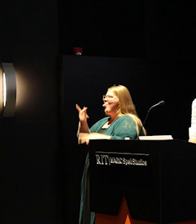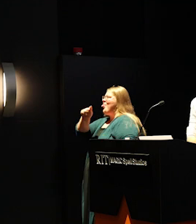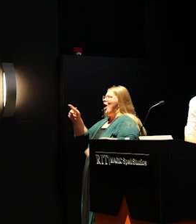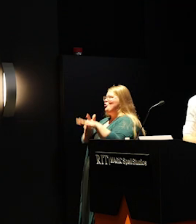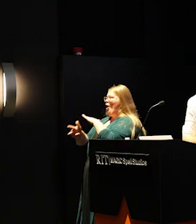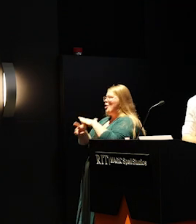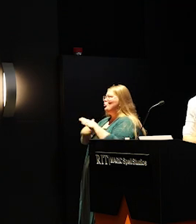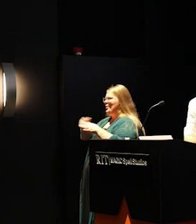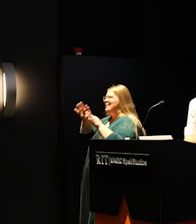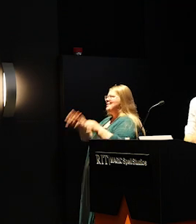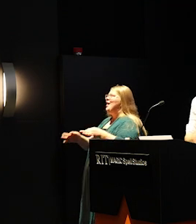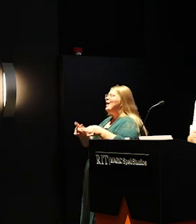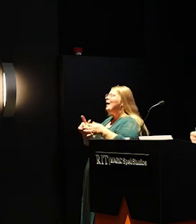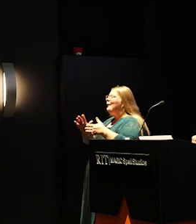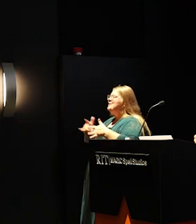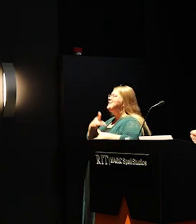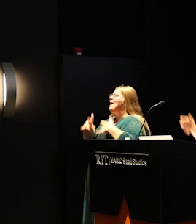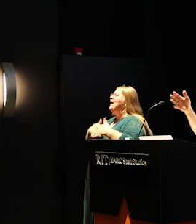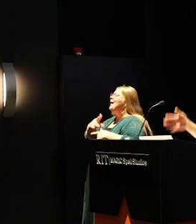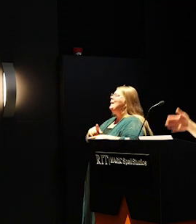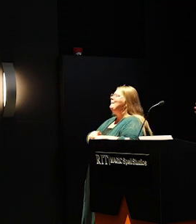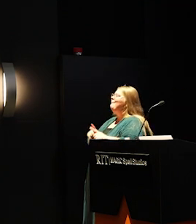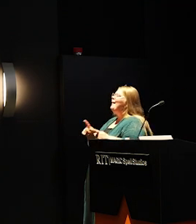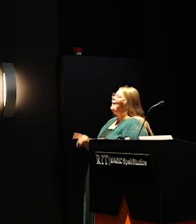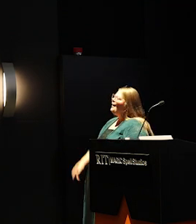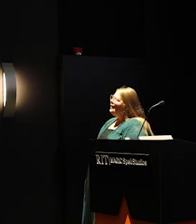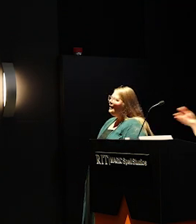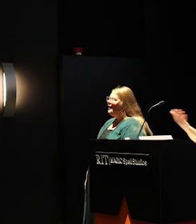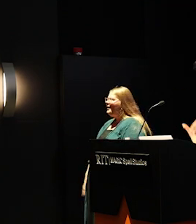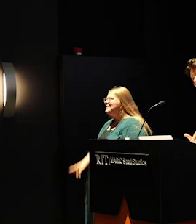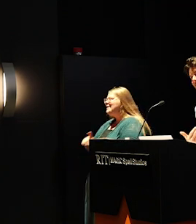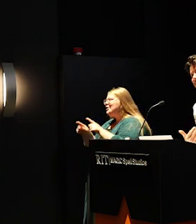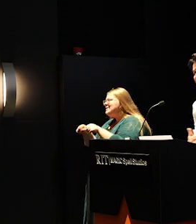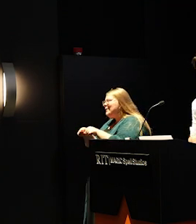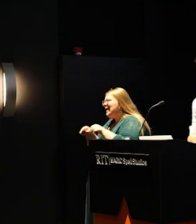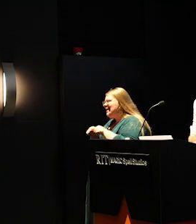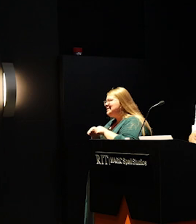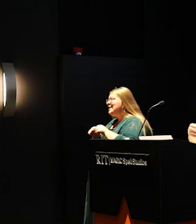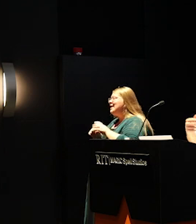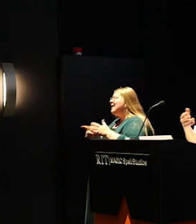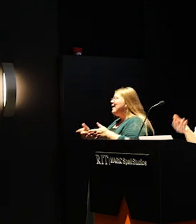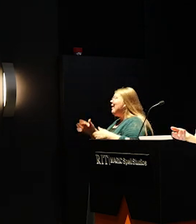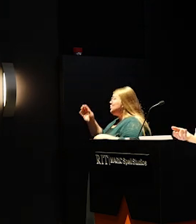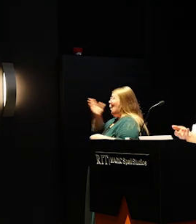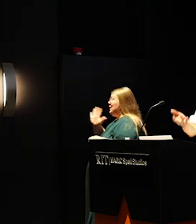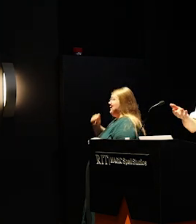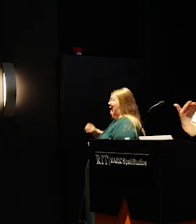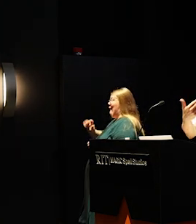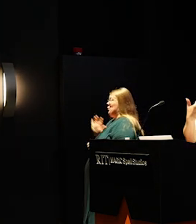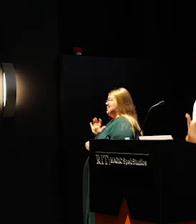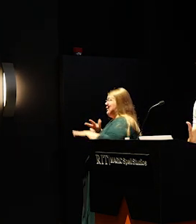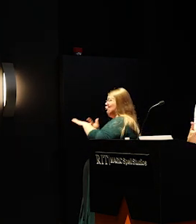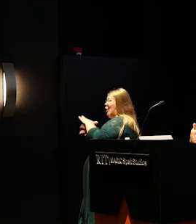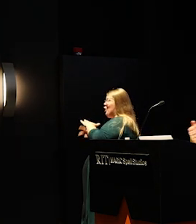all excited. But the thing is it wasn't exactly where the garage was. I mean, that's what they told me. It turns out that museums, no